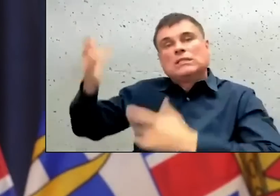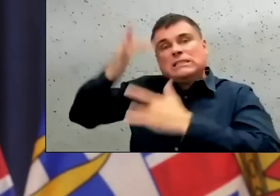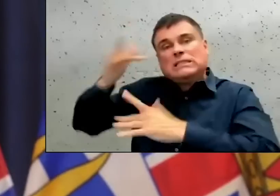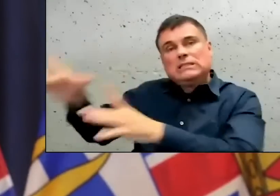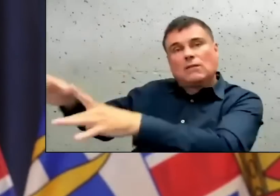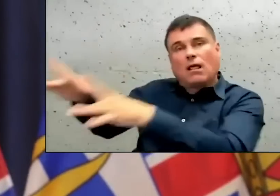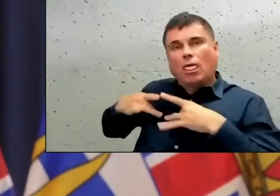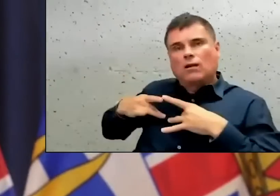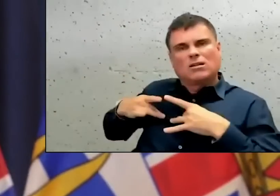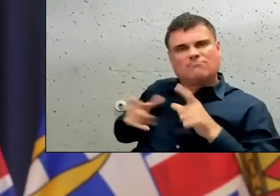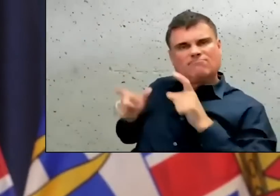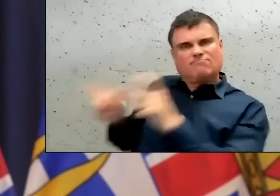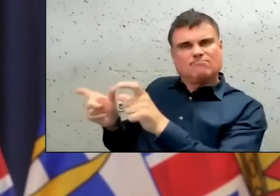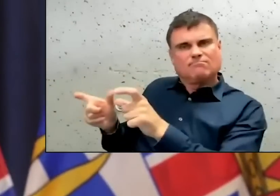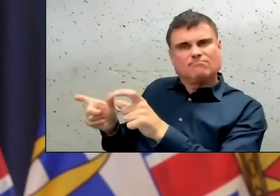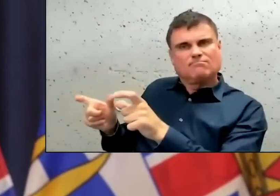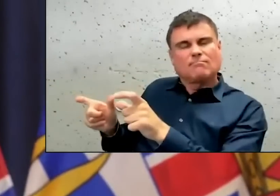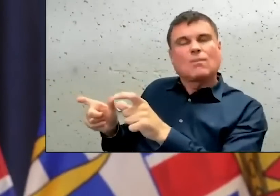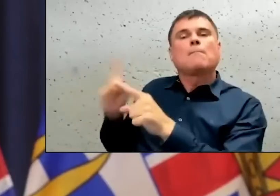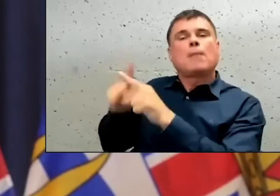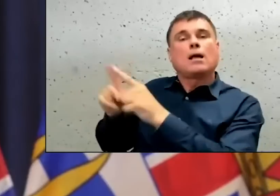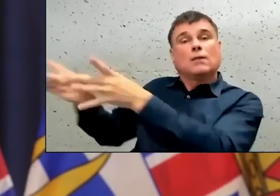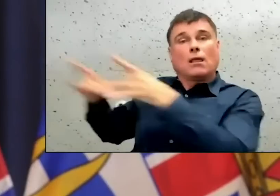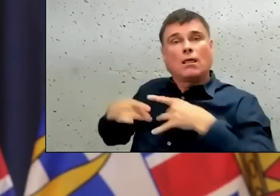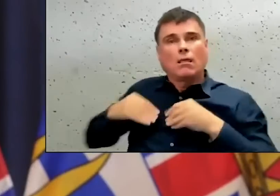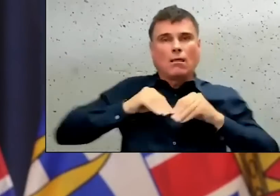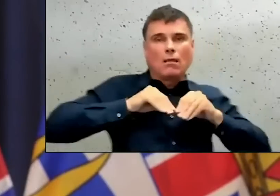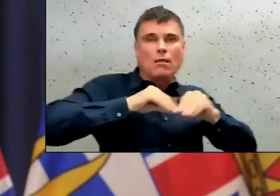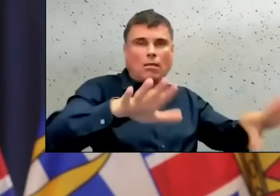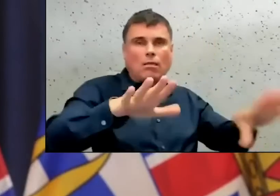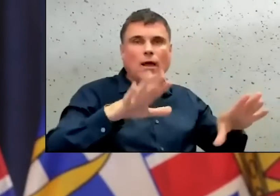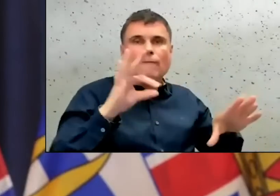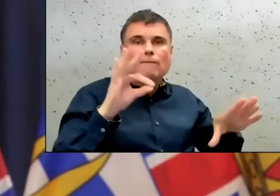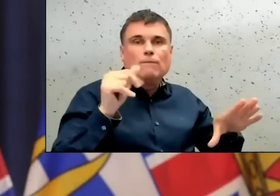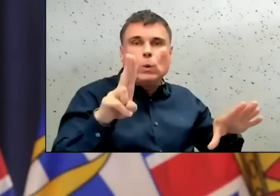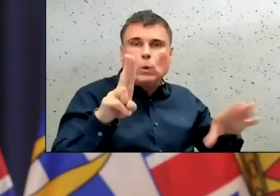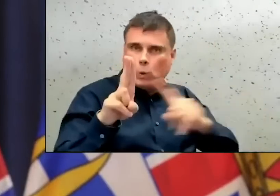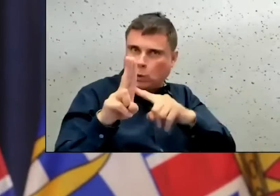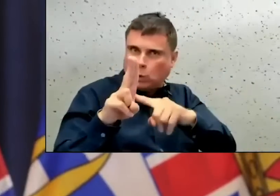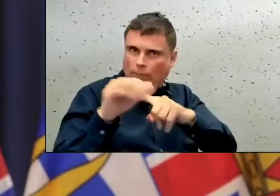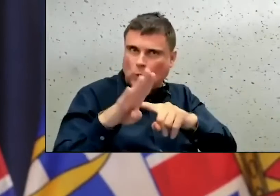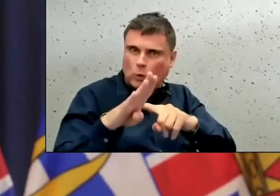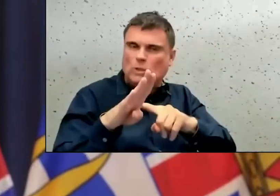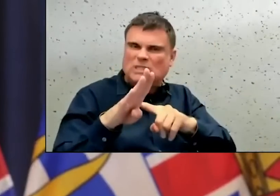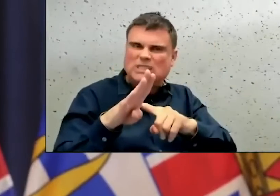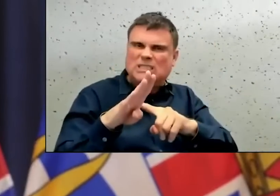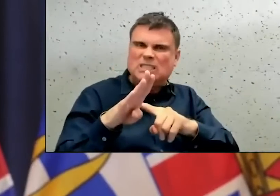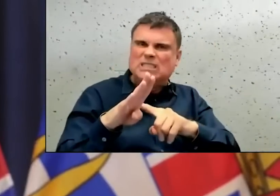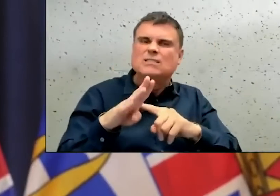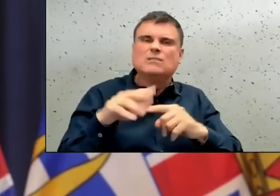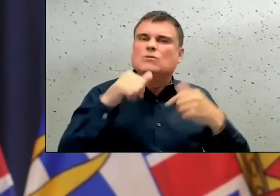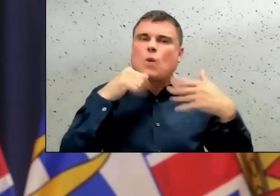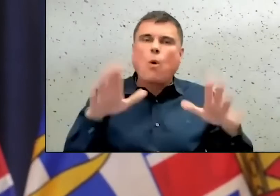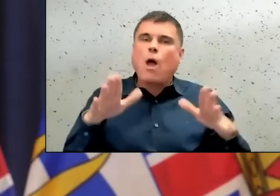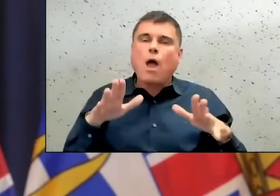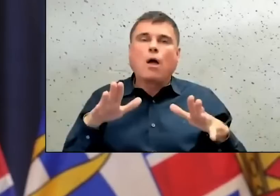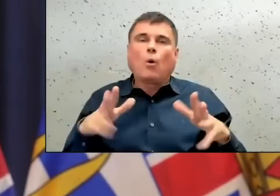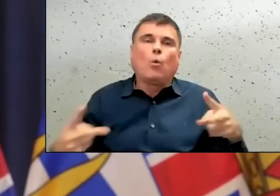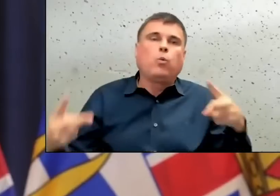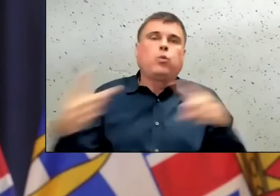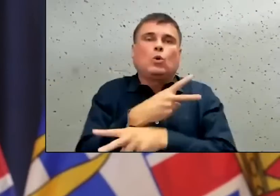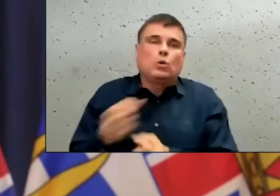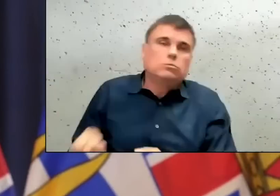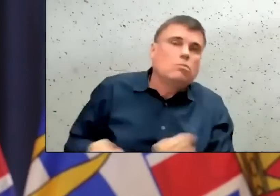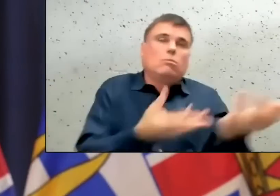community so that we are taking that burden off our healthcare system as well. And this year, the